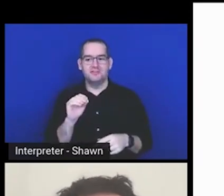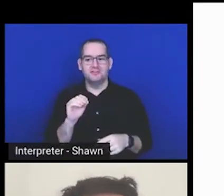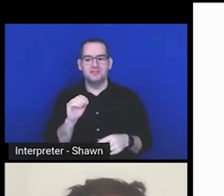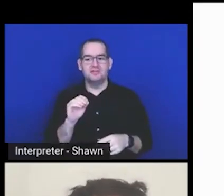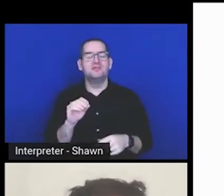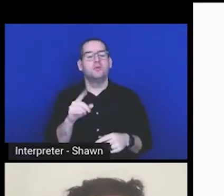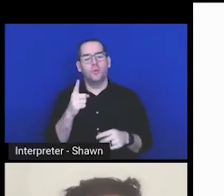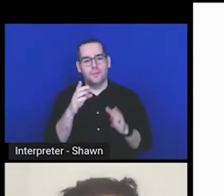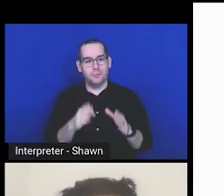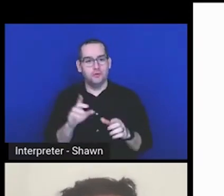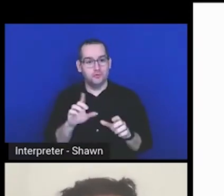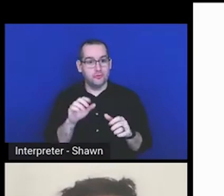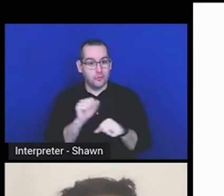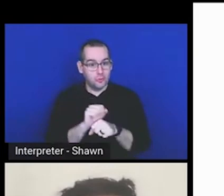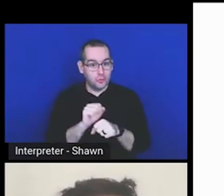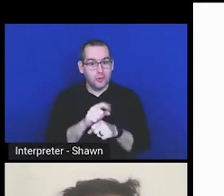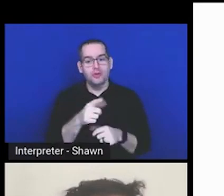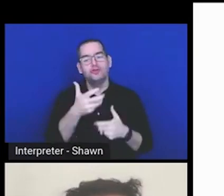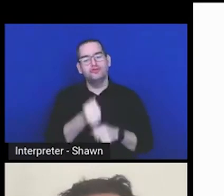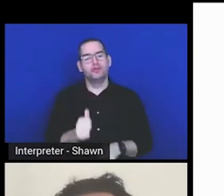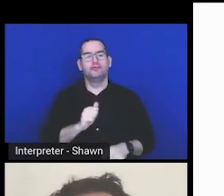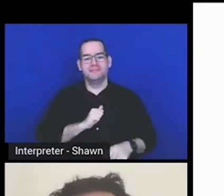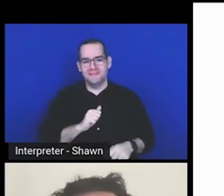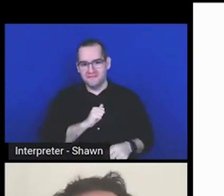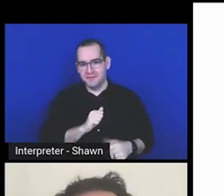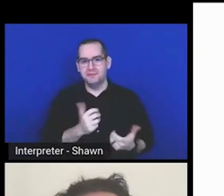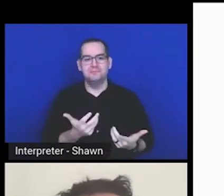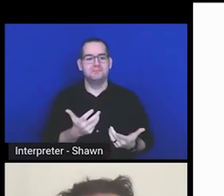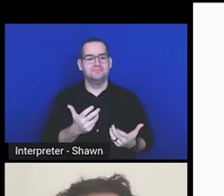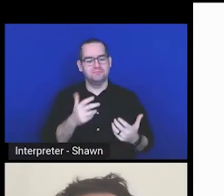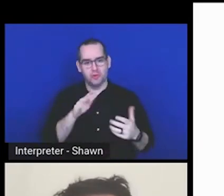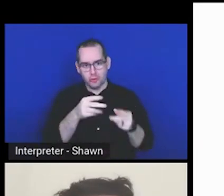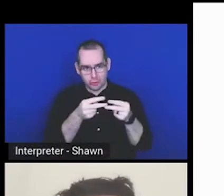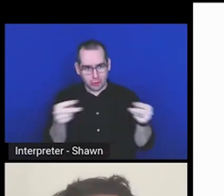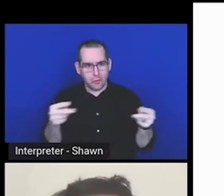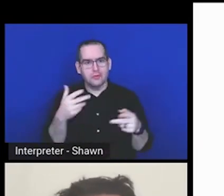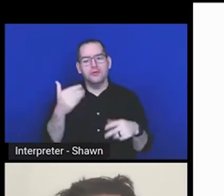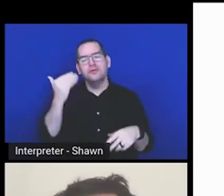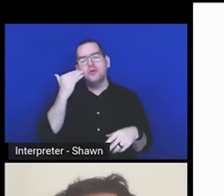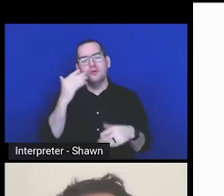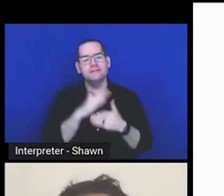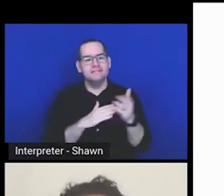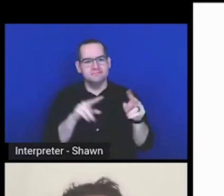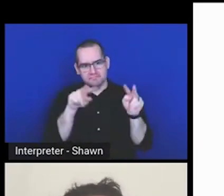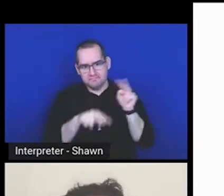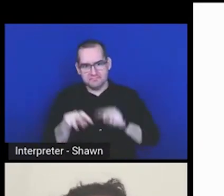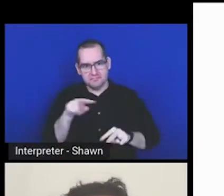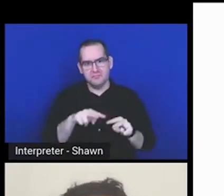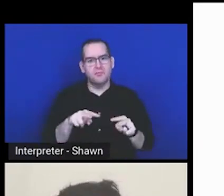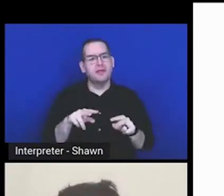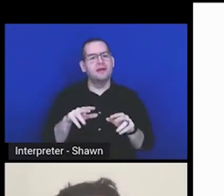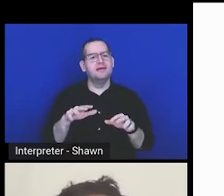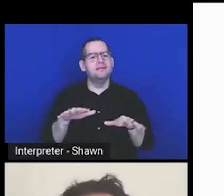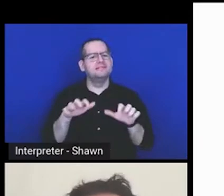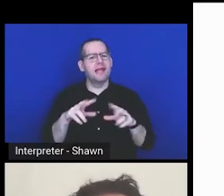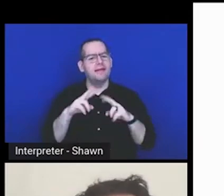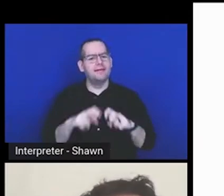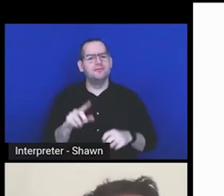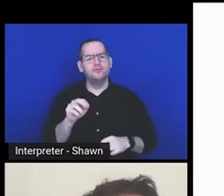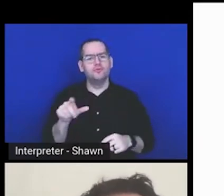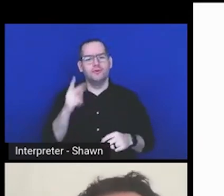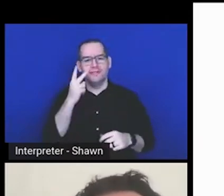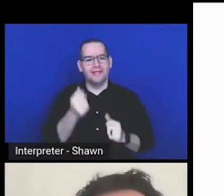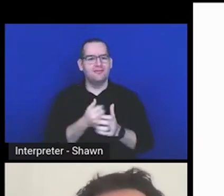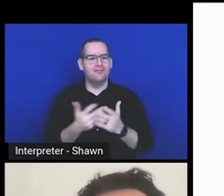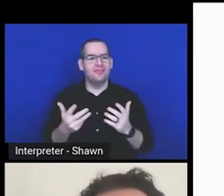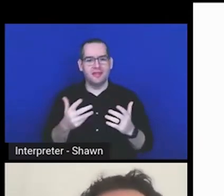the work, it's very easy. You trust yourself. You look over your code. You might have some static analysis tool to look at a linter to see everything is